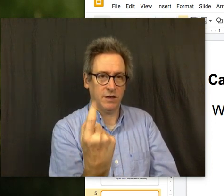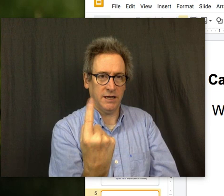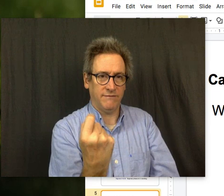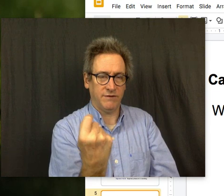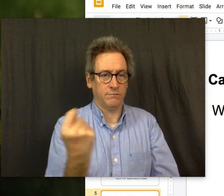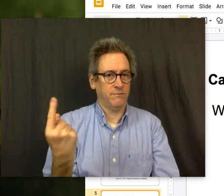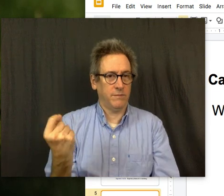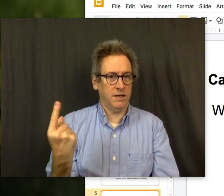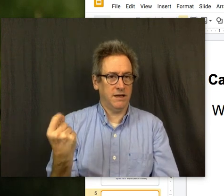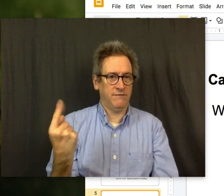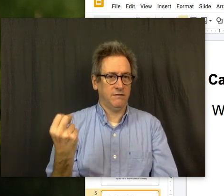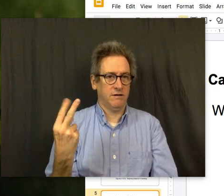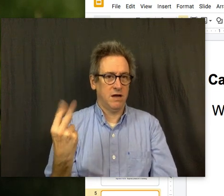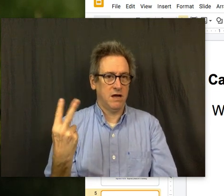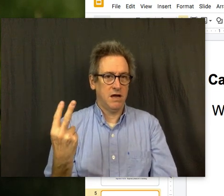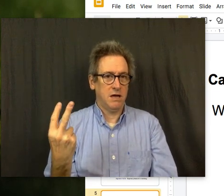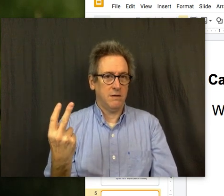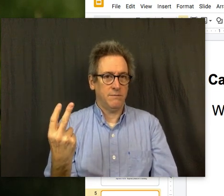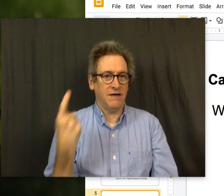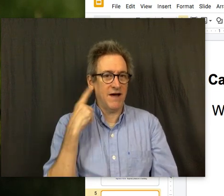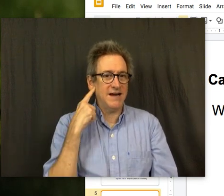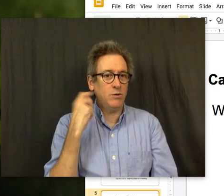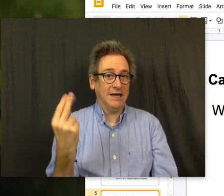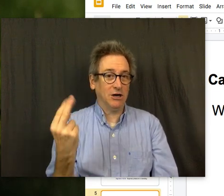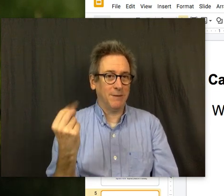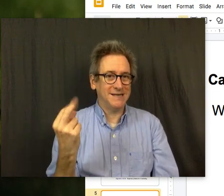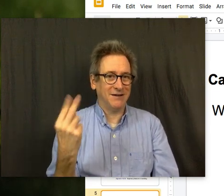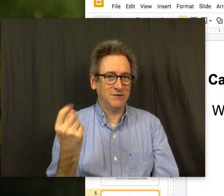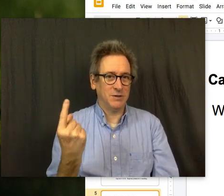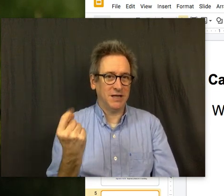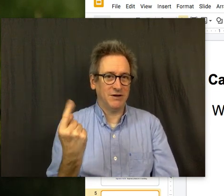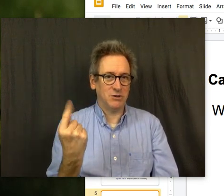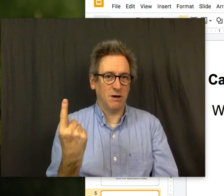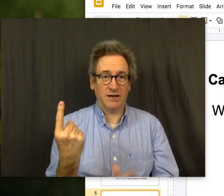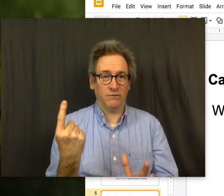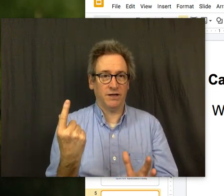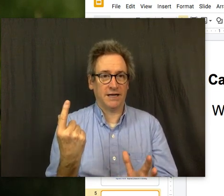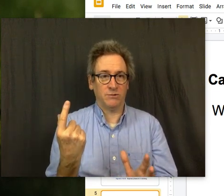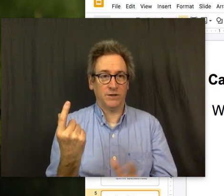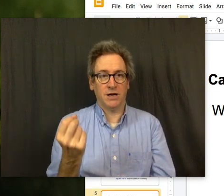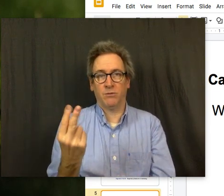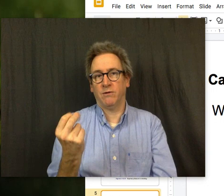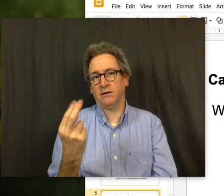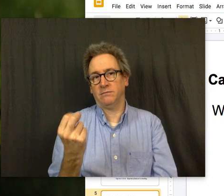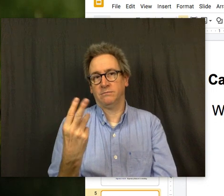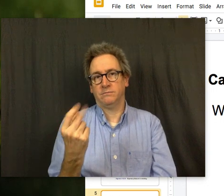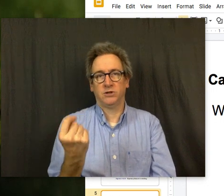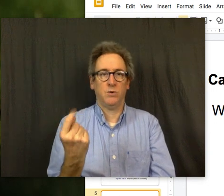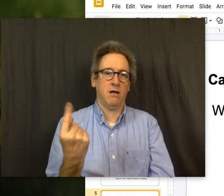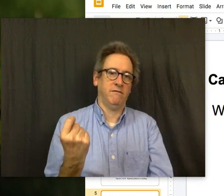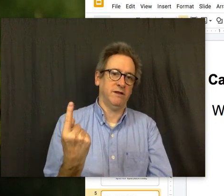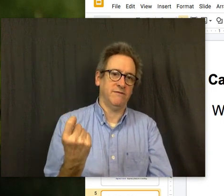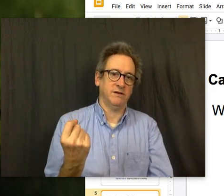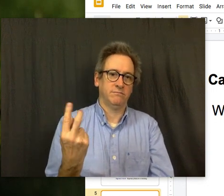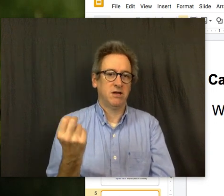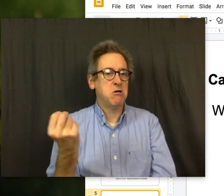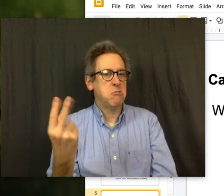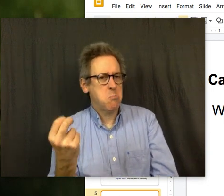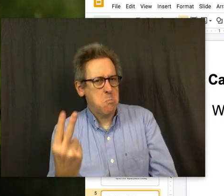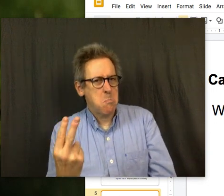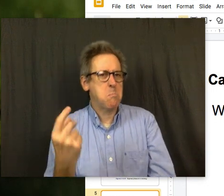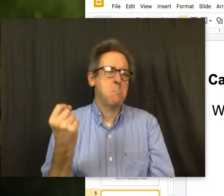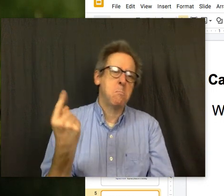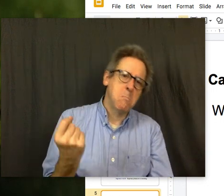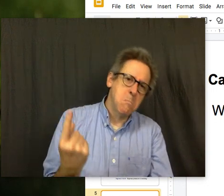the 11. 11. If I don't hear myself do 11 and 12, I don't feel like I'm doing the number right. 12, 11.